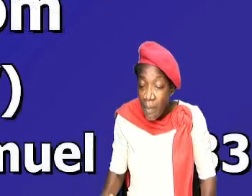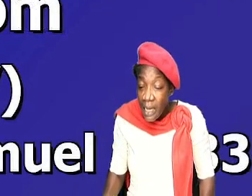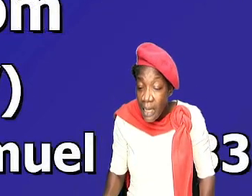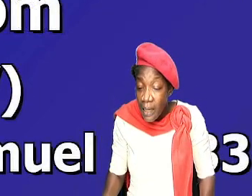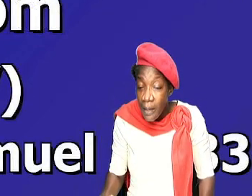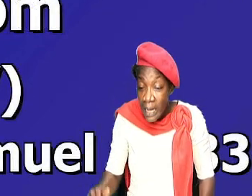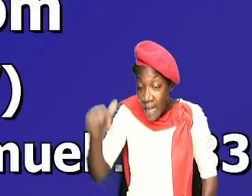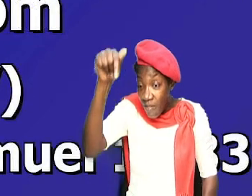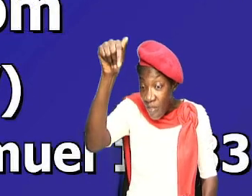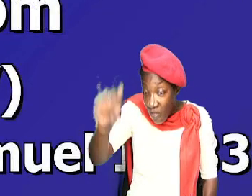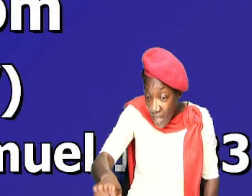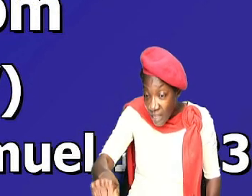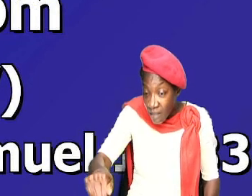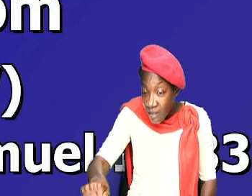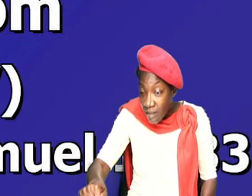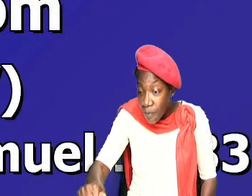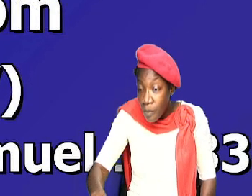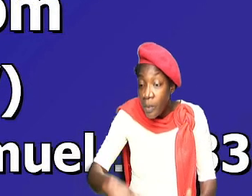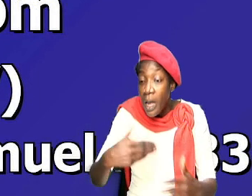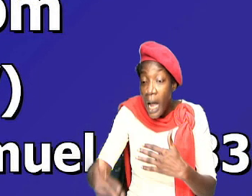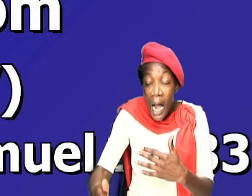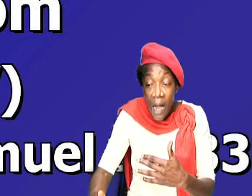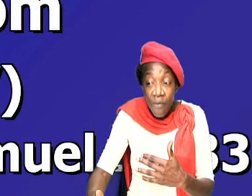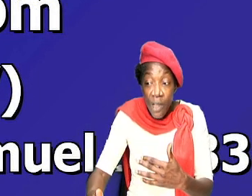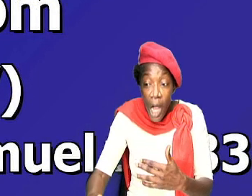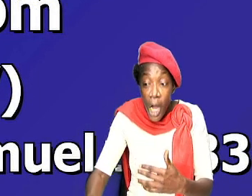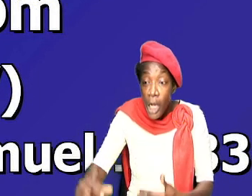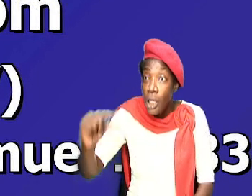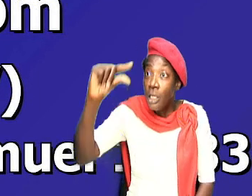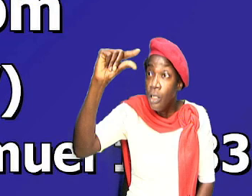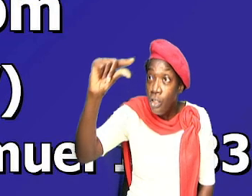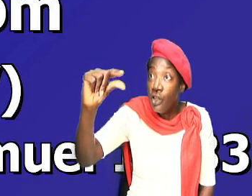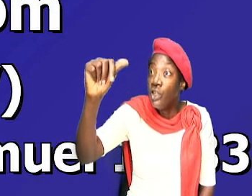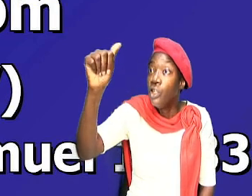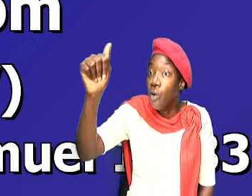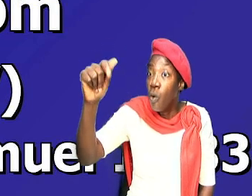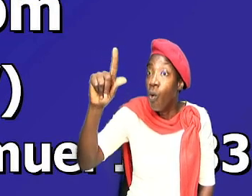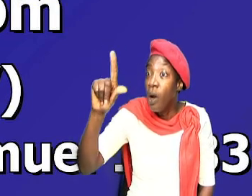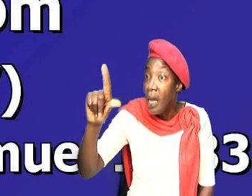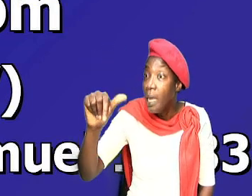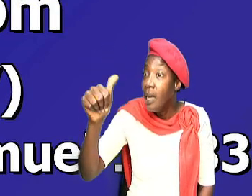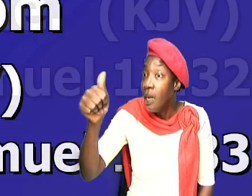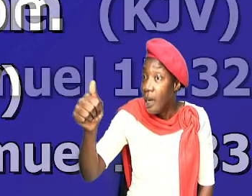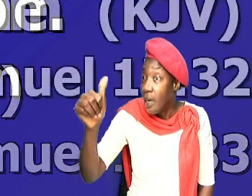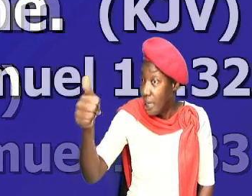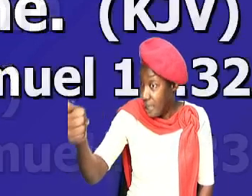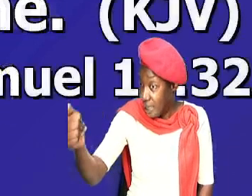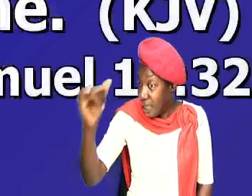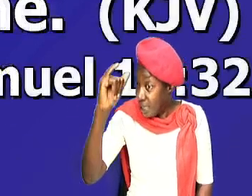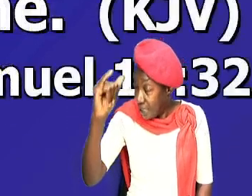after Goliath came for 40 days and shouted,